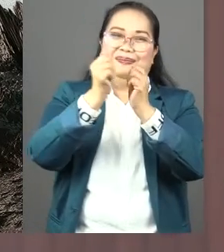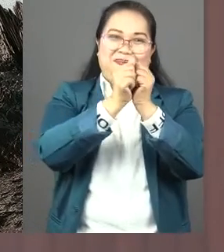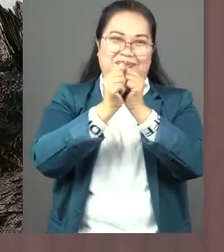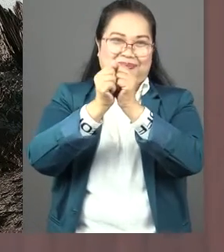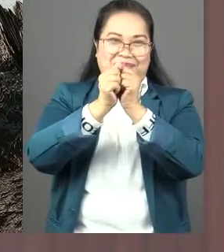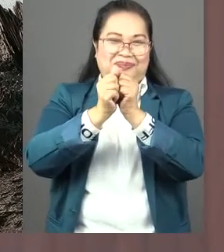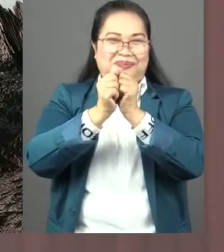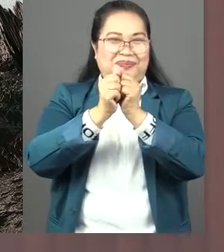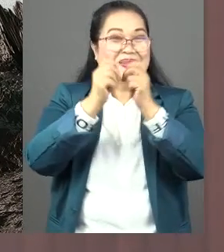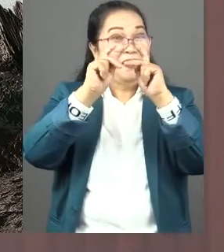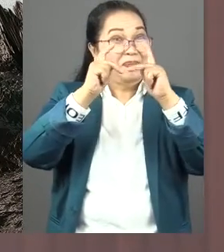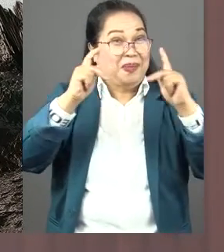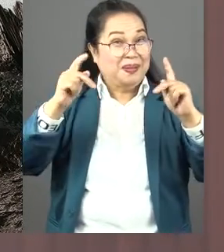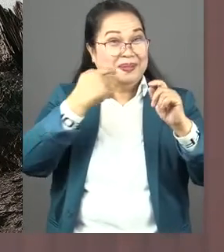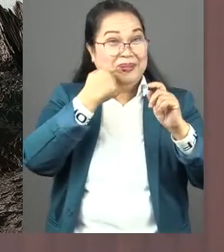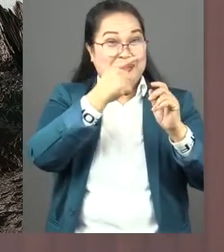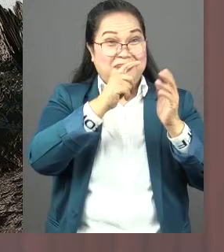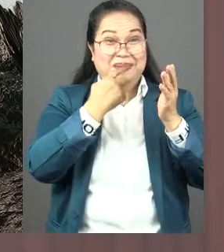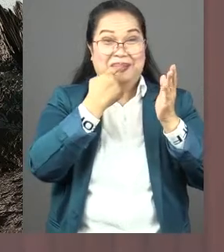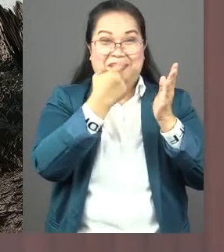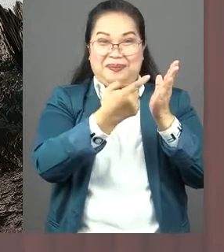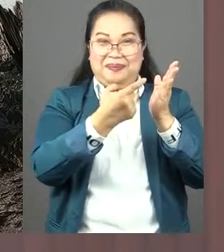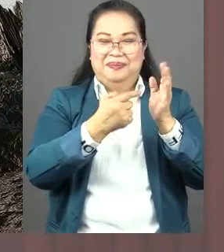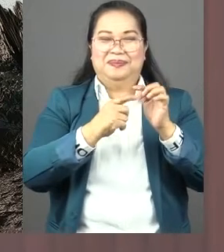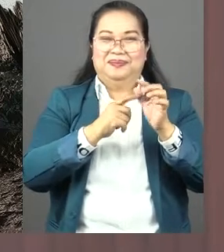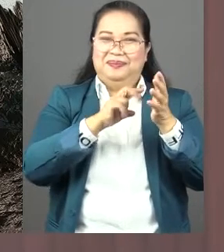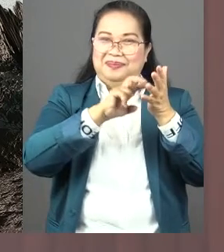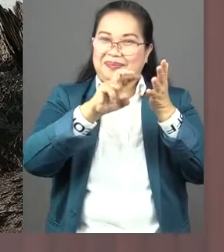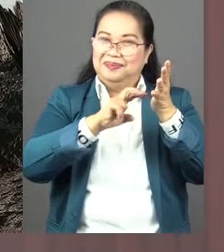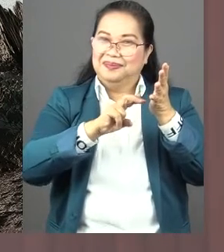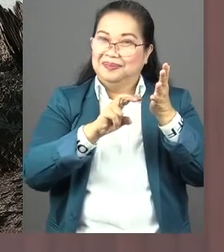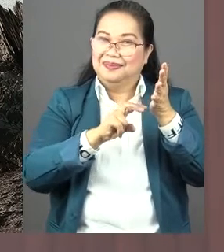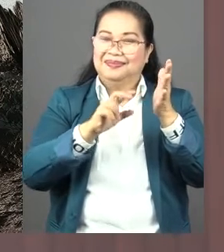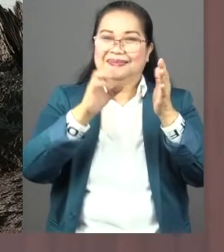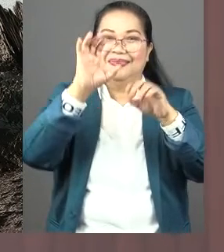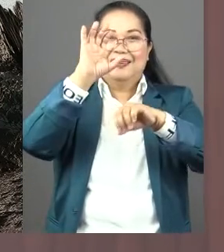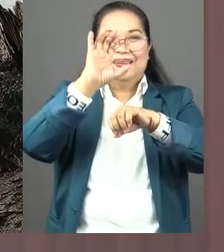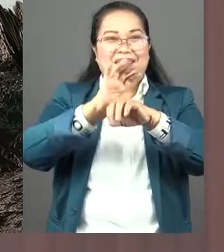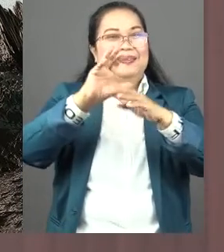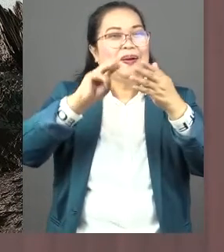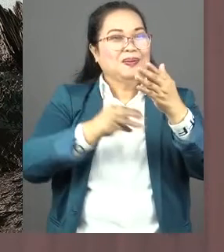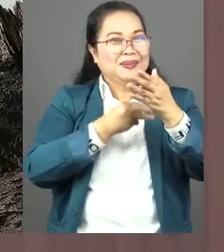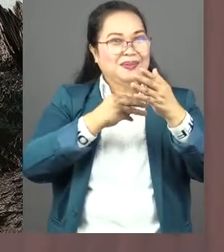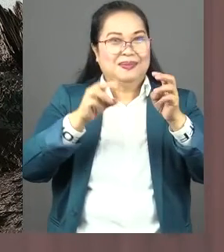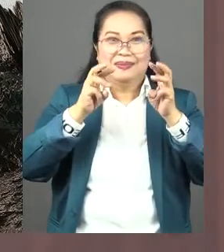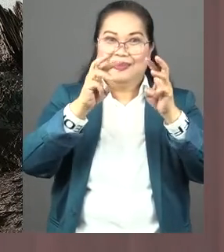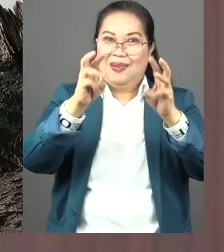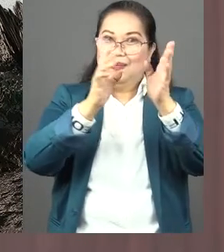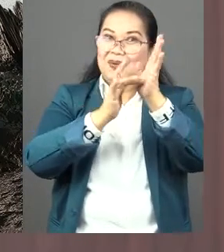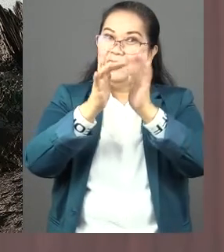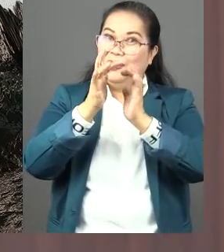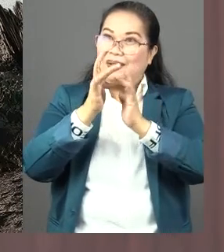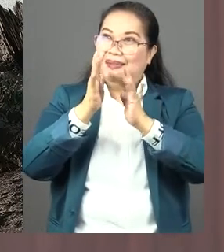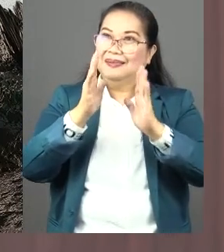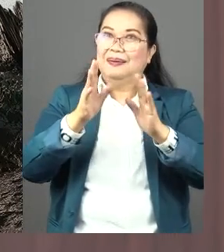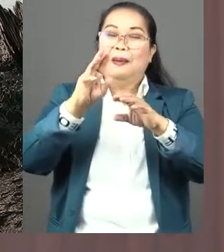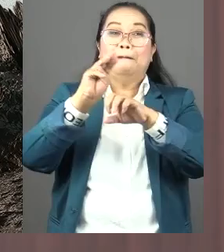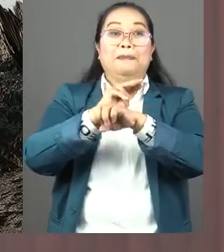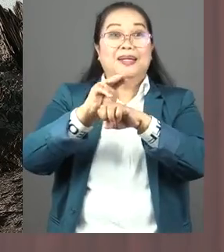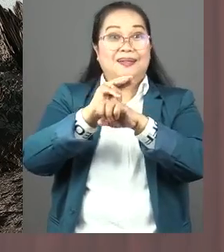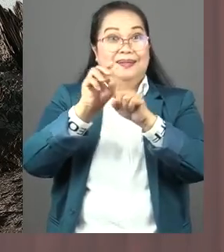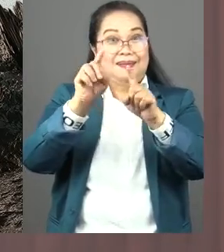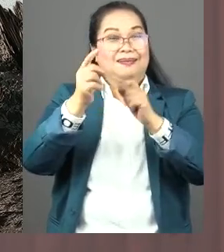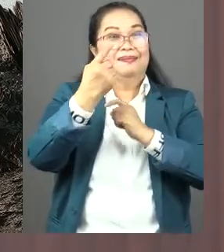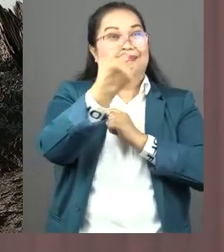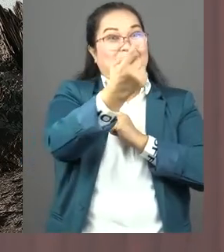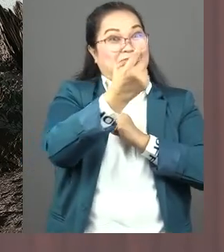what our passage says. In other words, church music, friends, is a means of Christians ministering to